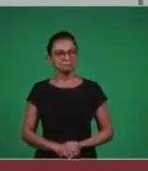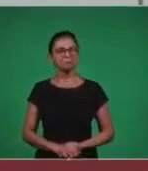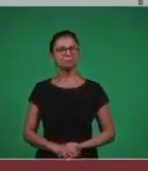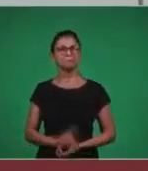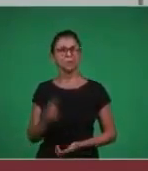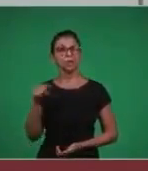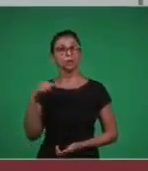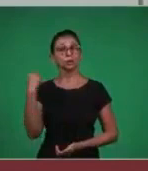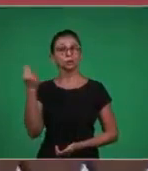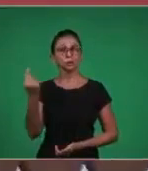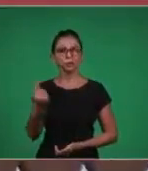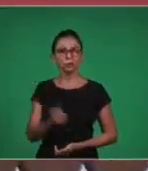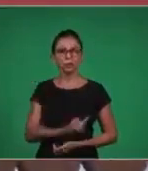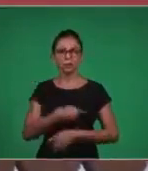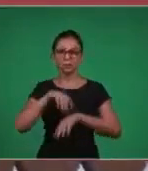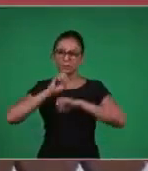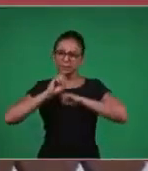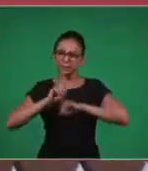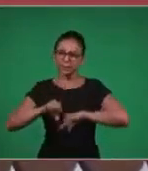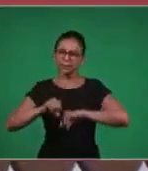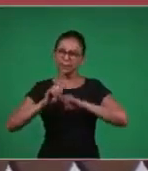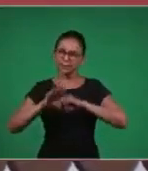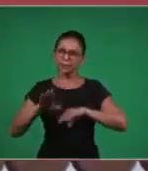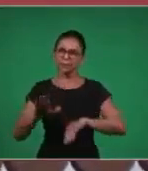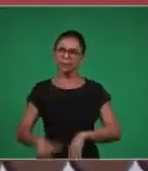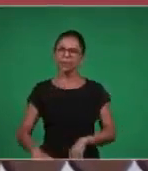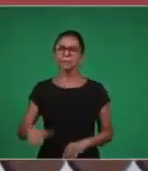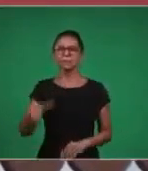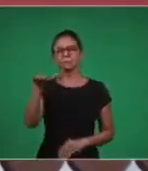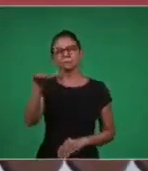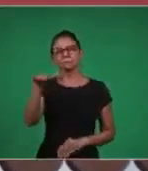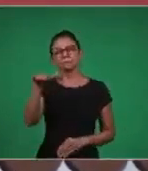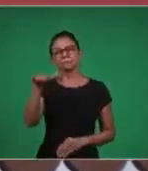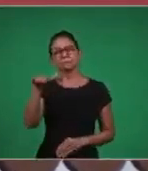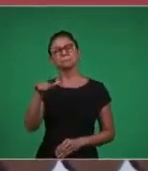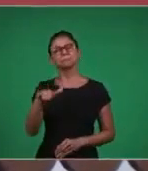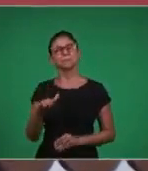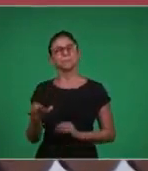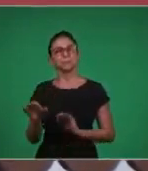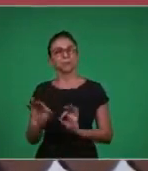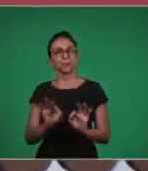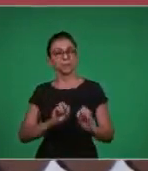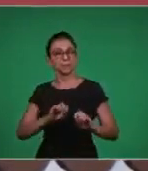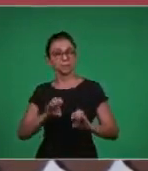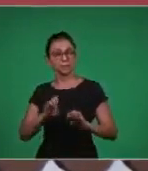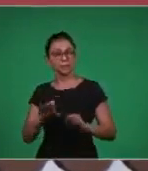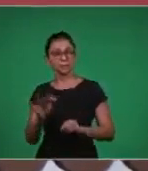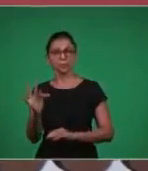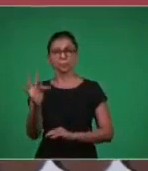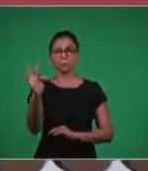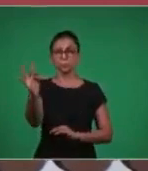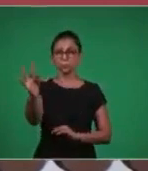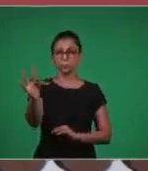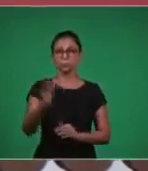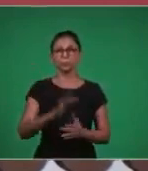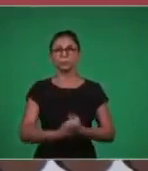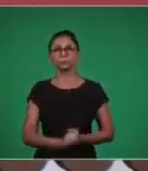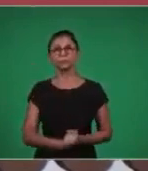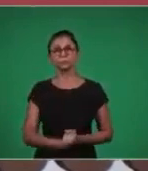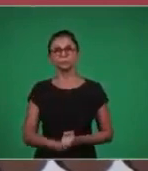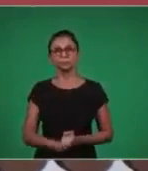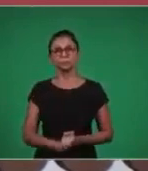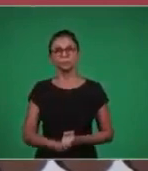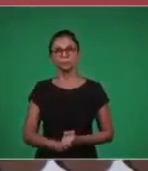We will establish the life of our children, prepare them for the future. Those